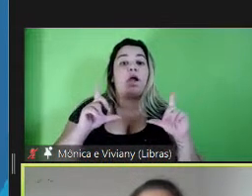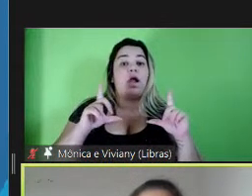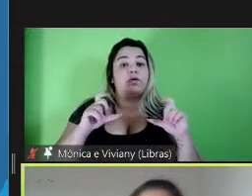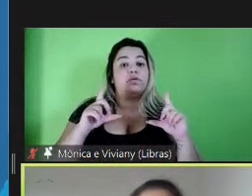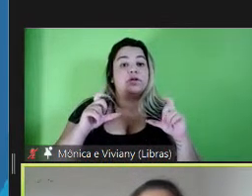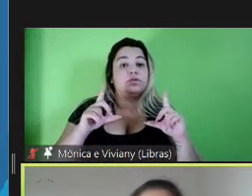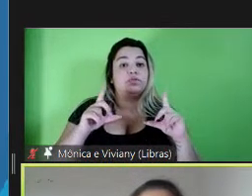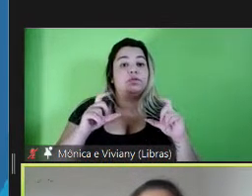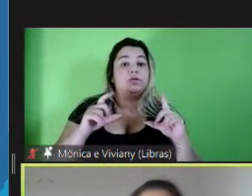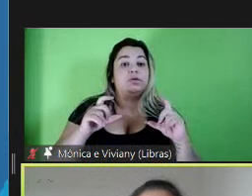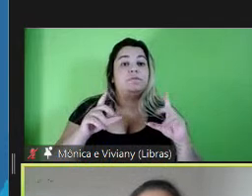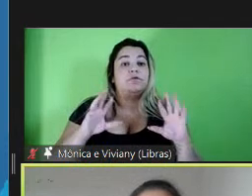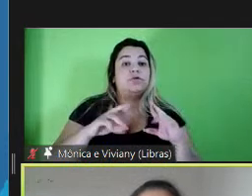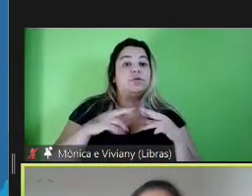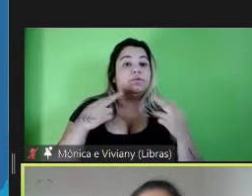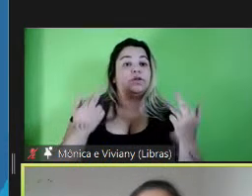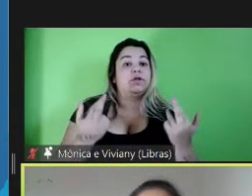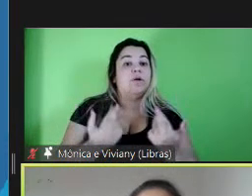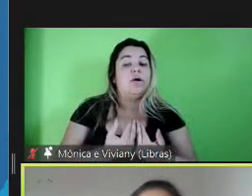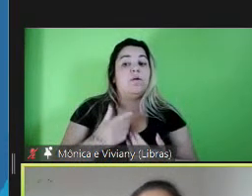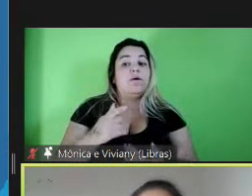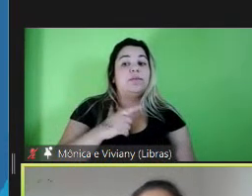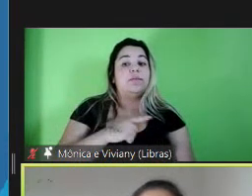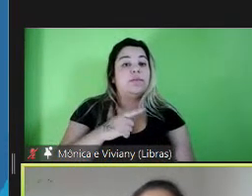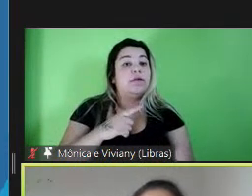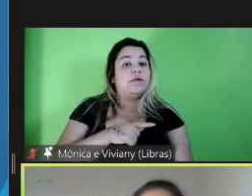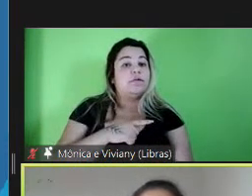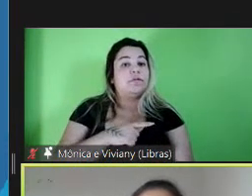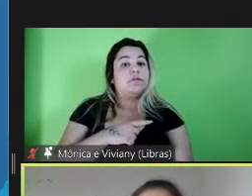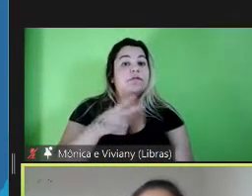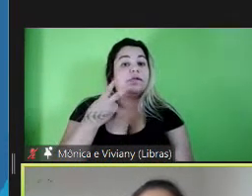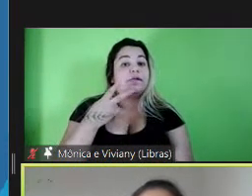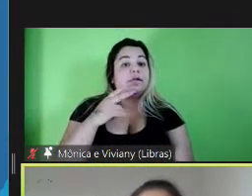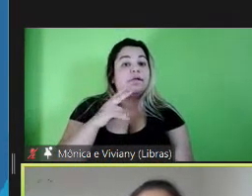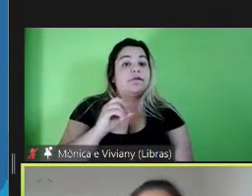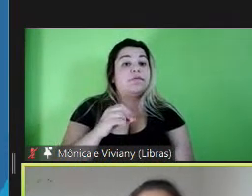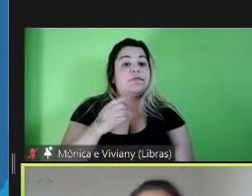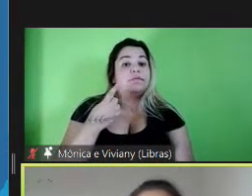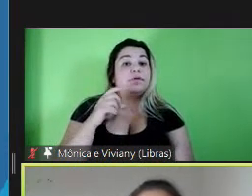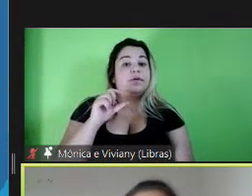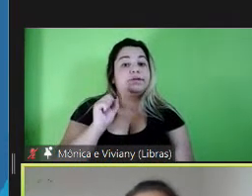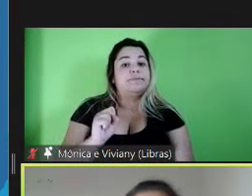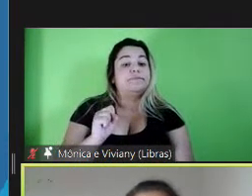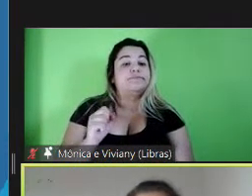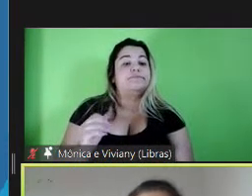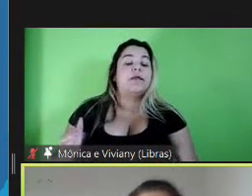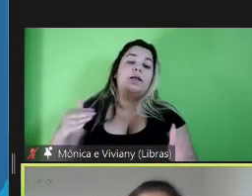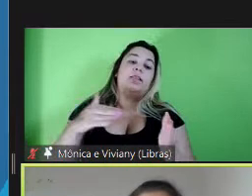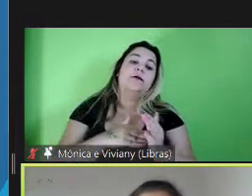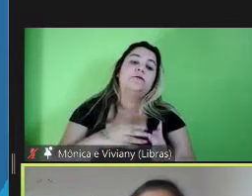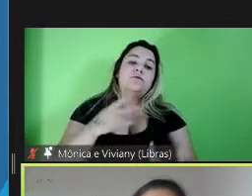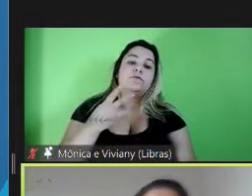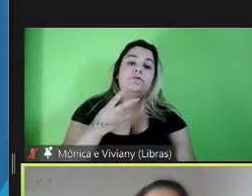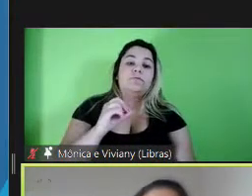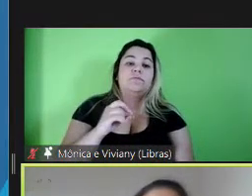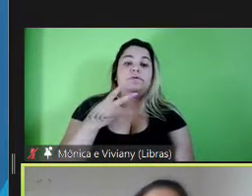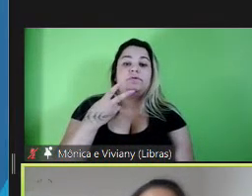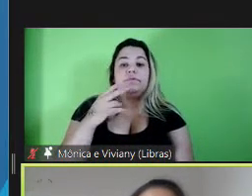So I brought here some registries from the meetings that we have. These are from 2018